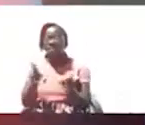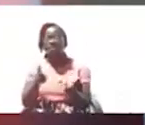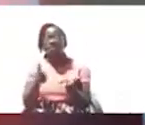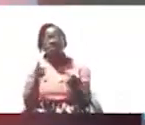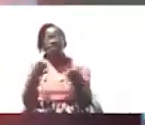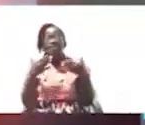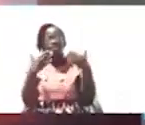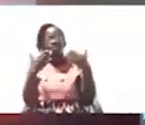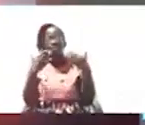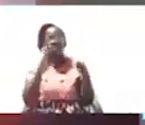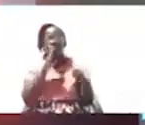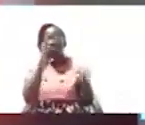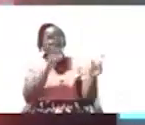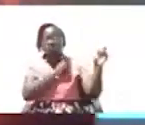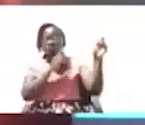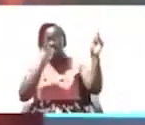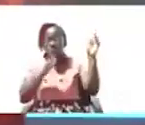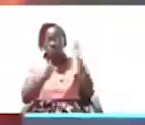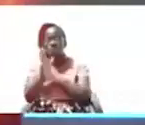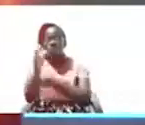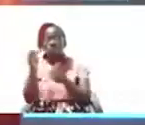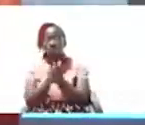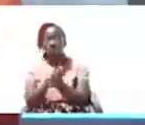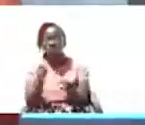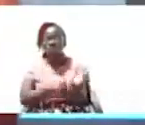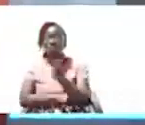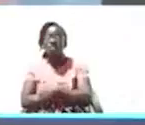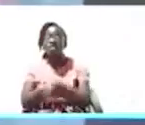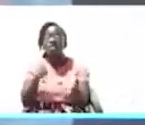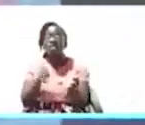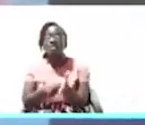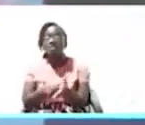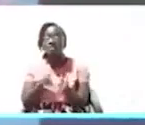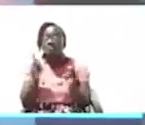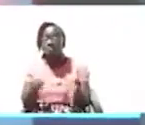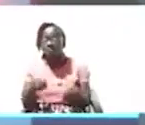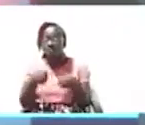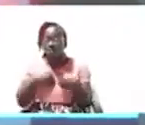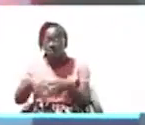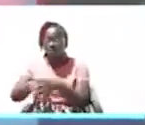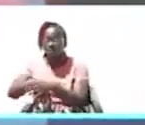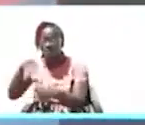And then today he's come out.